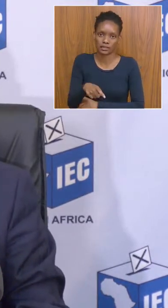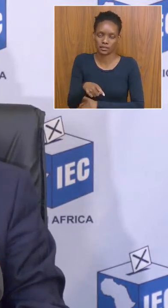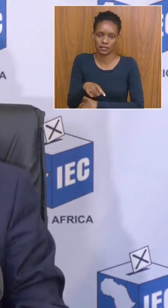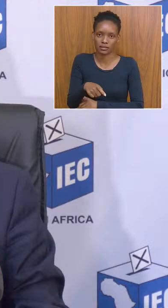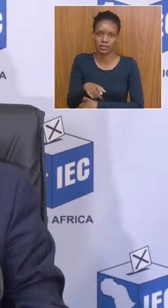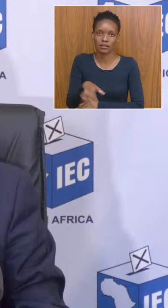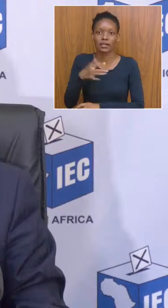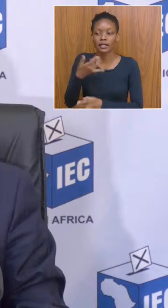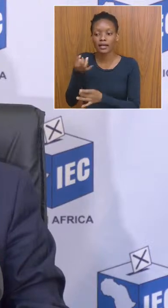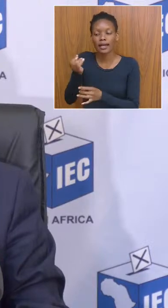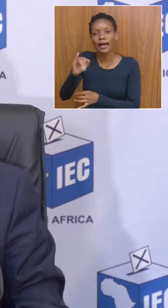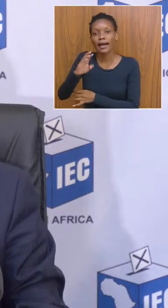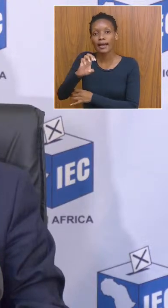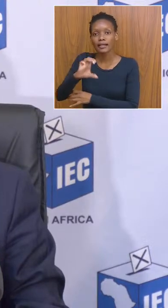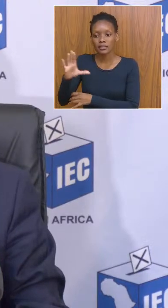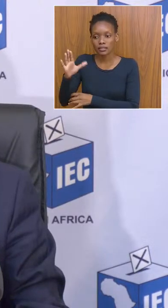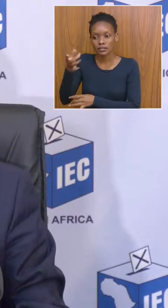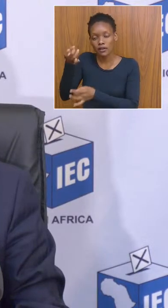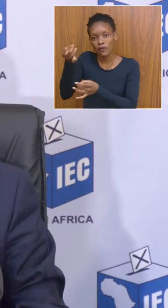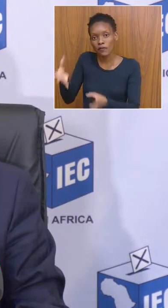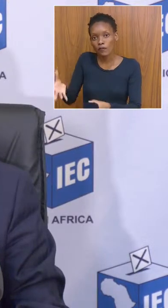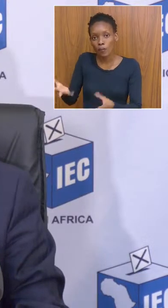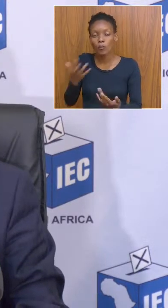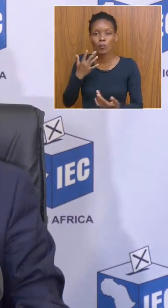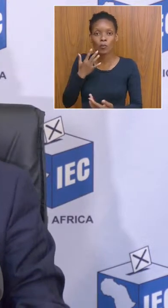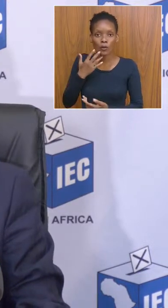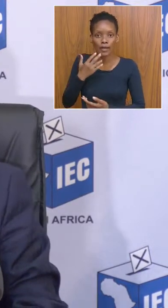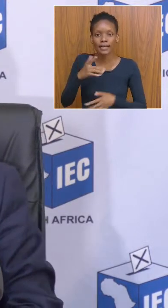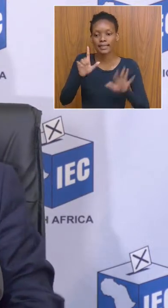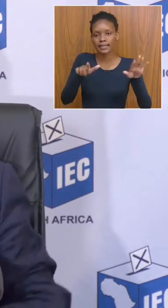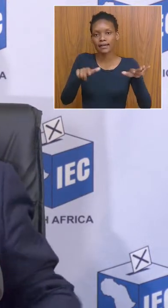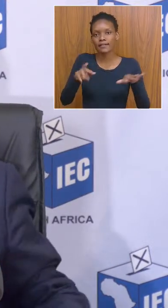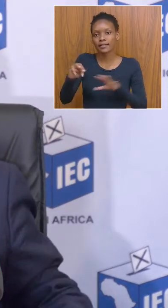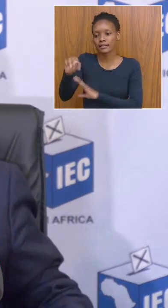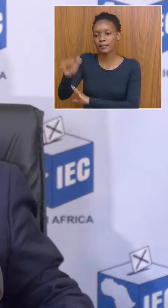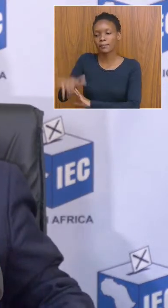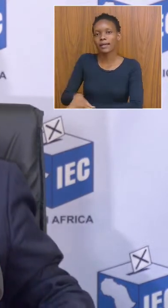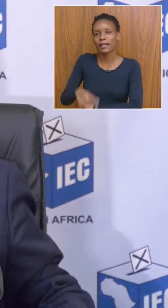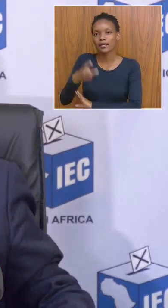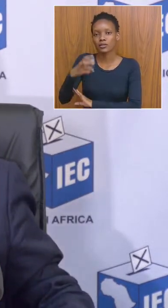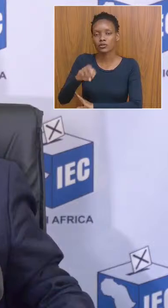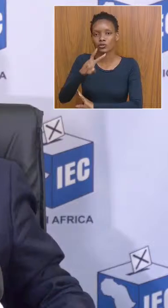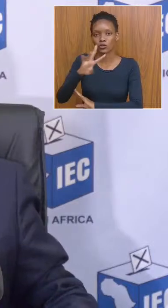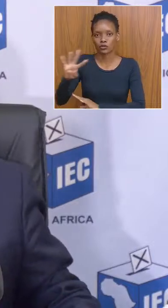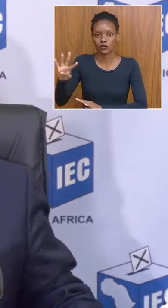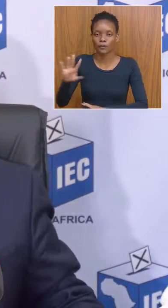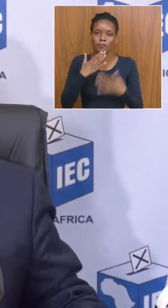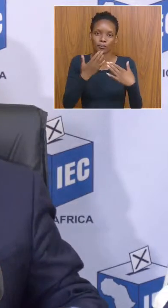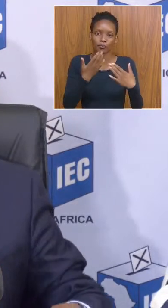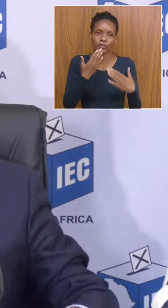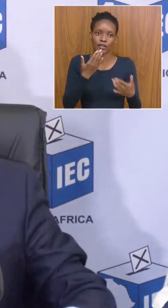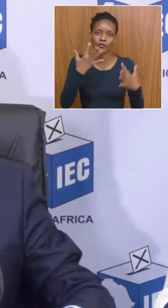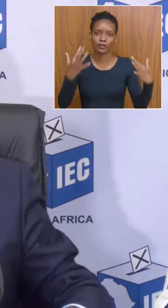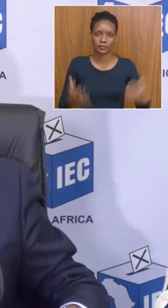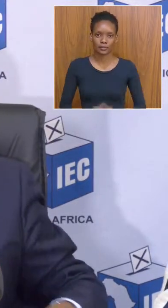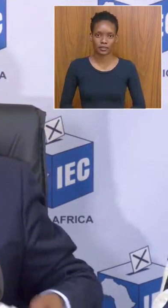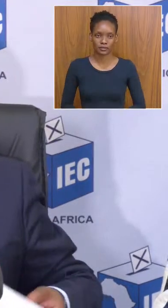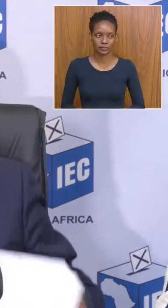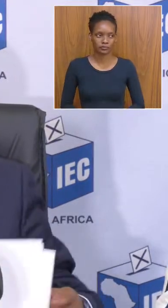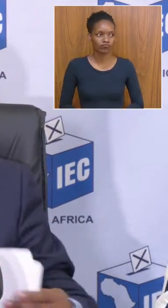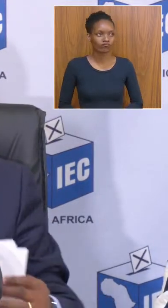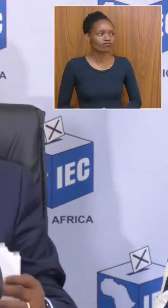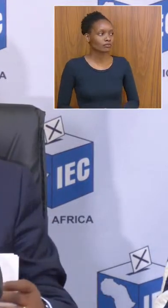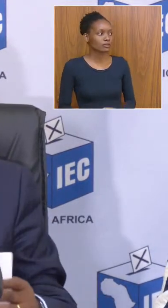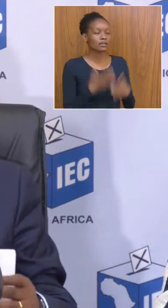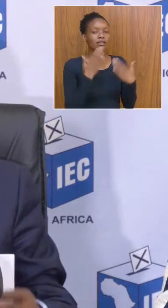must be lodged with the Commission by the 17th of May 2024. Thank you very much, Kate. Thank you so